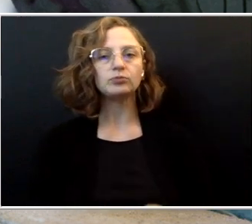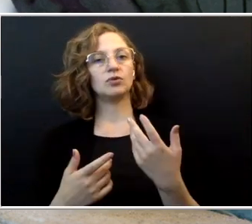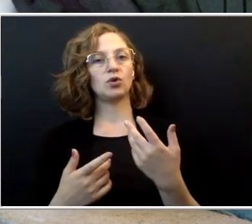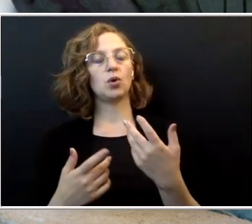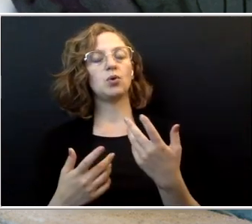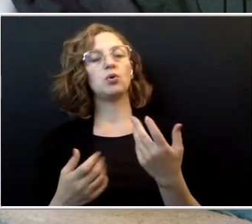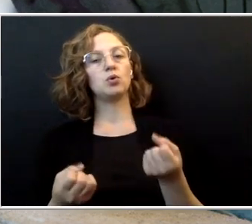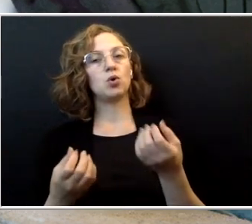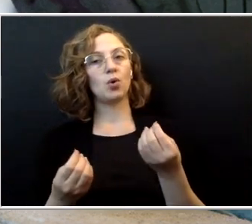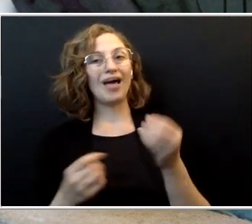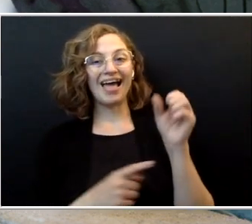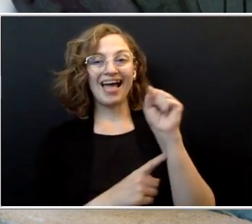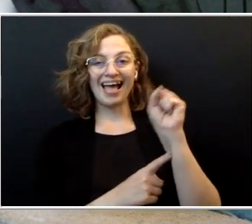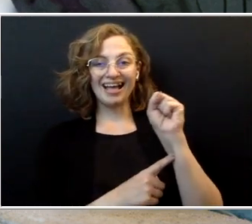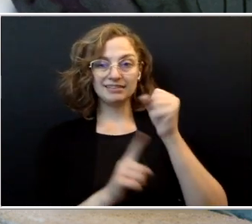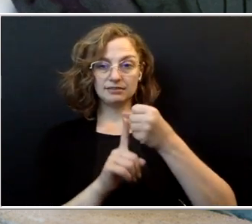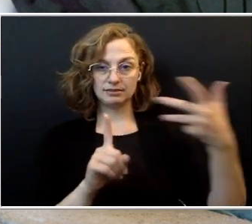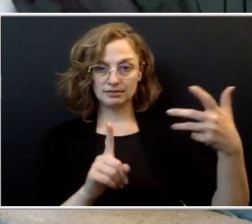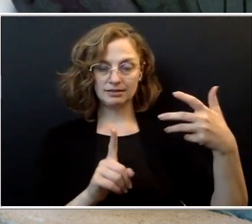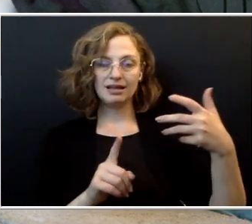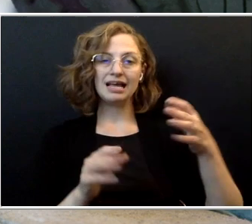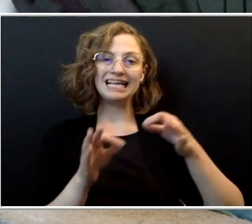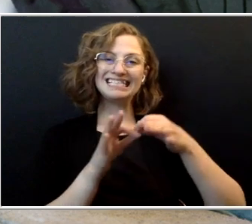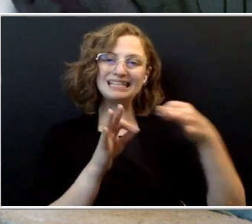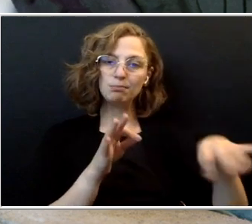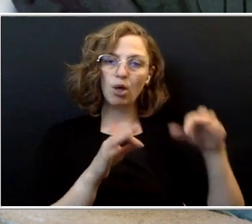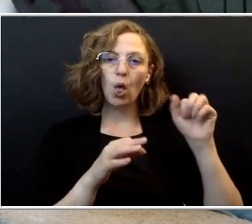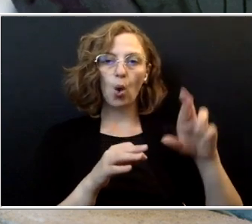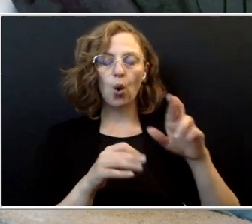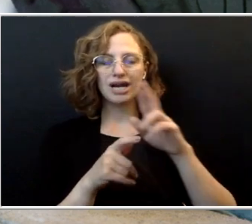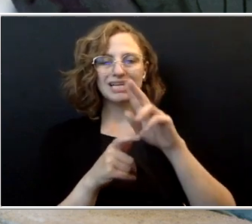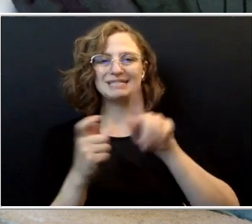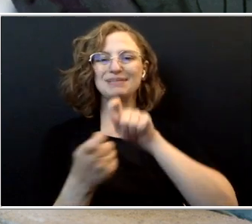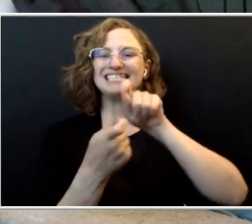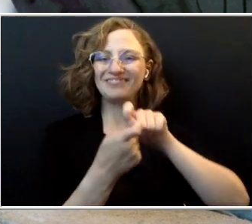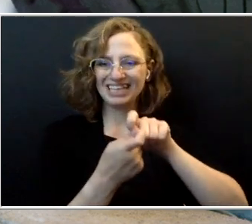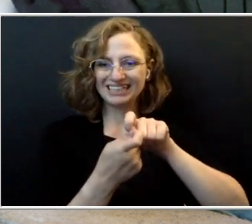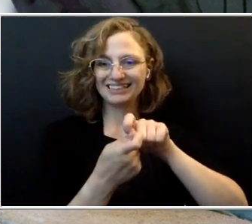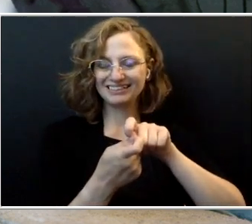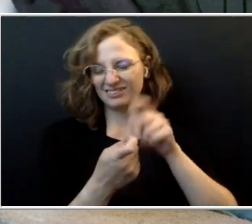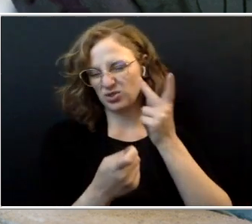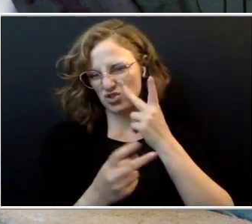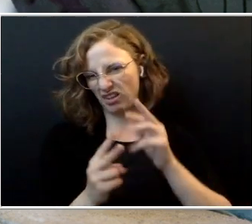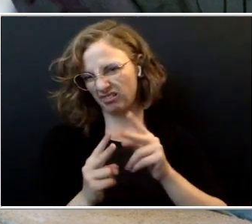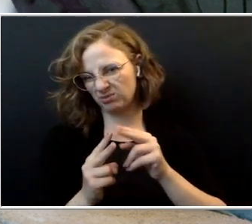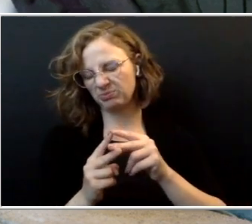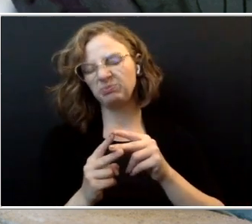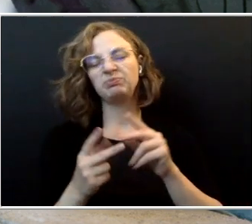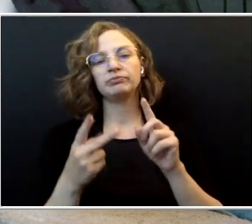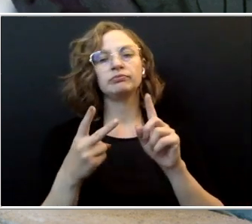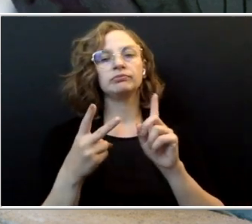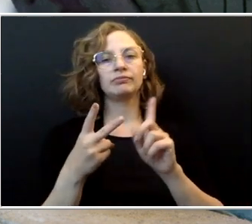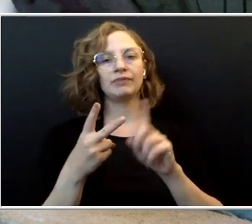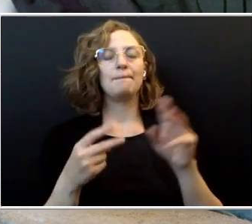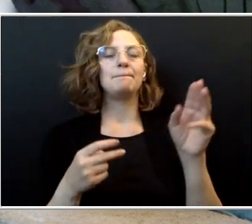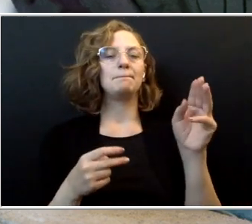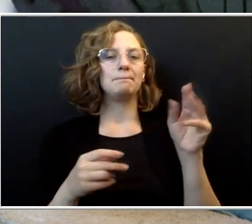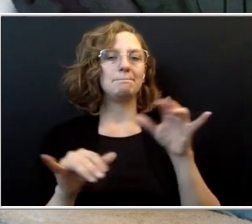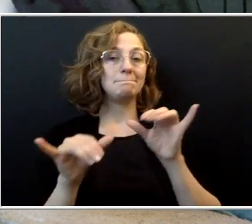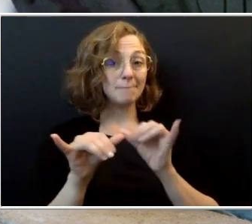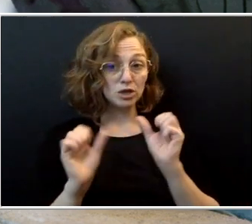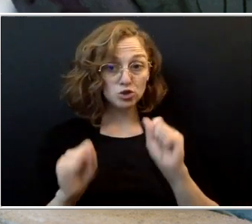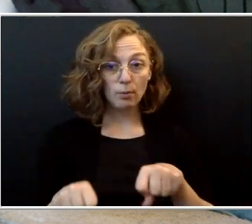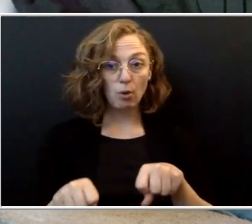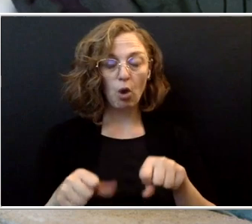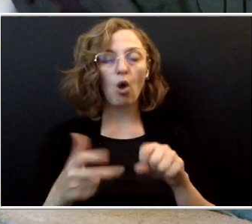S being either simple or specific. You'll see either of those used. The M is measurable, A, achievable, R is